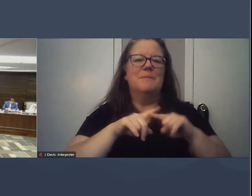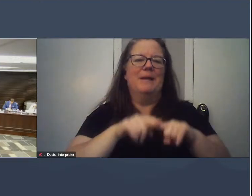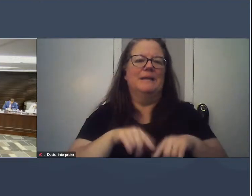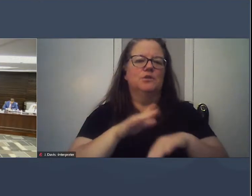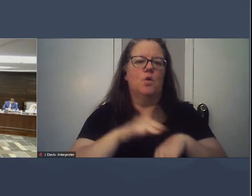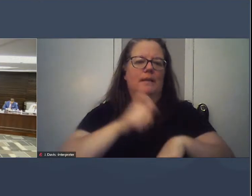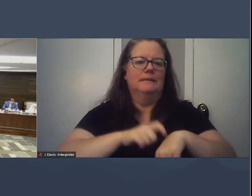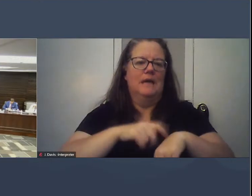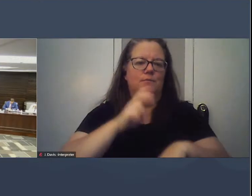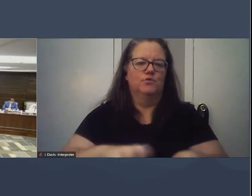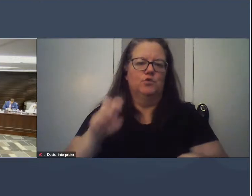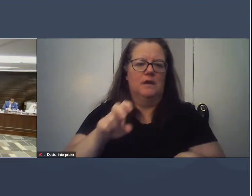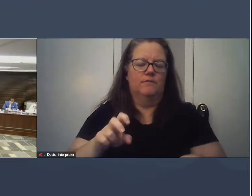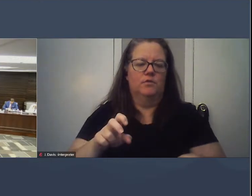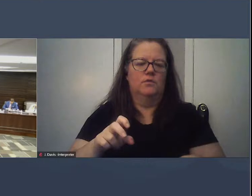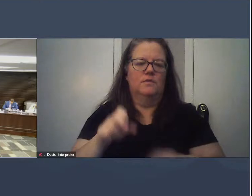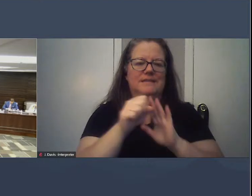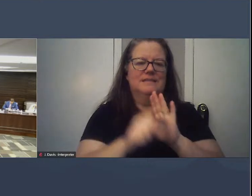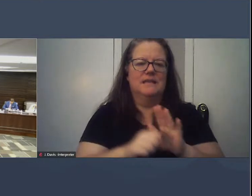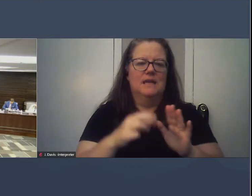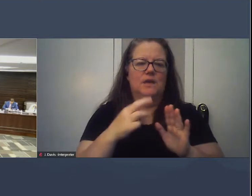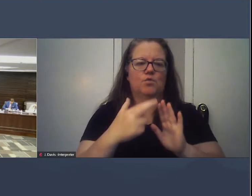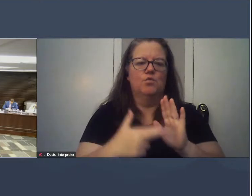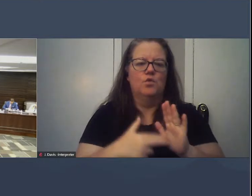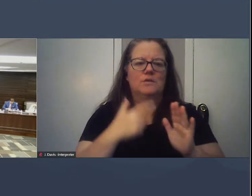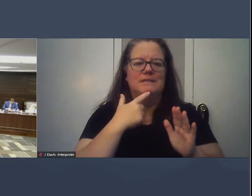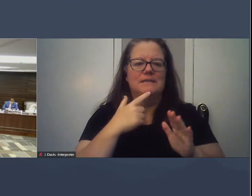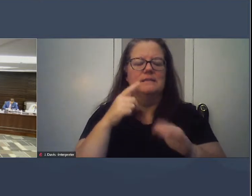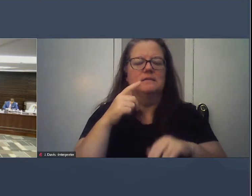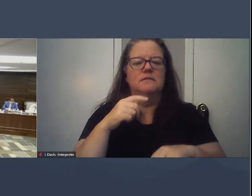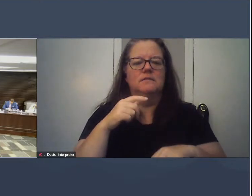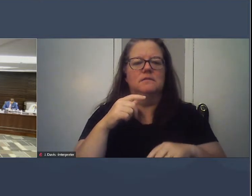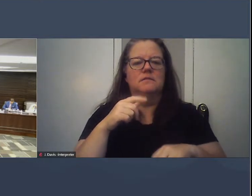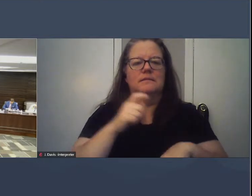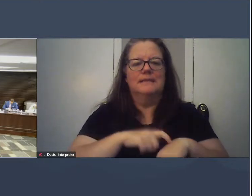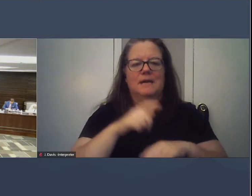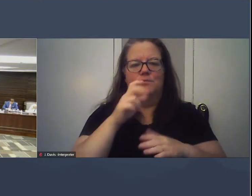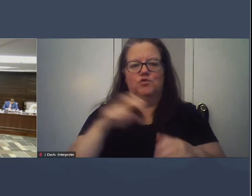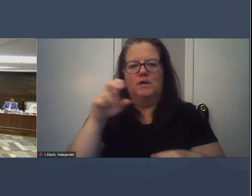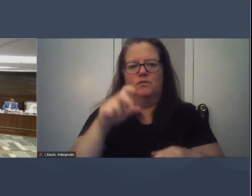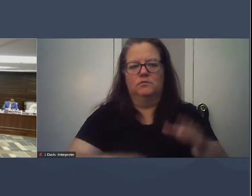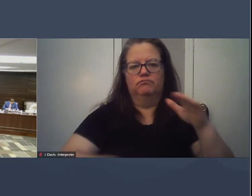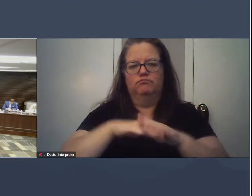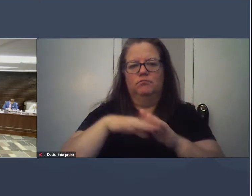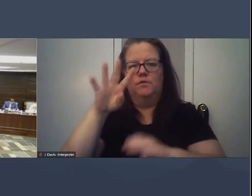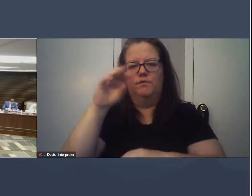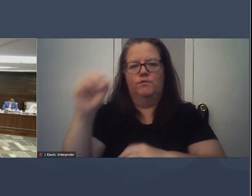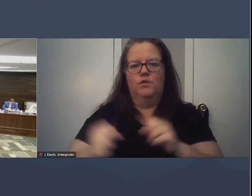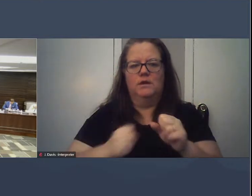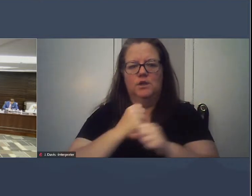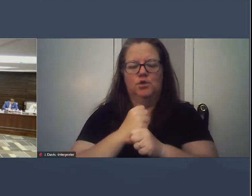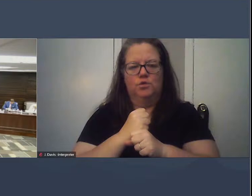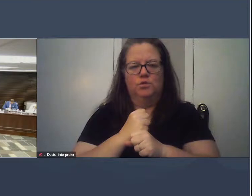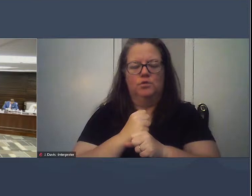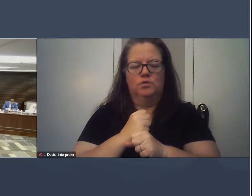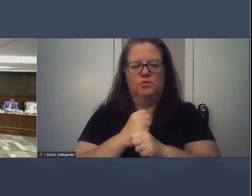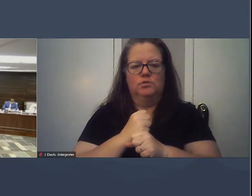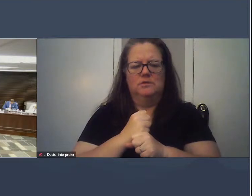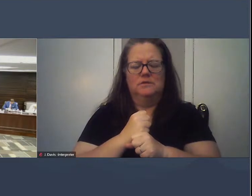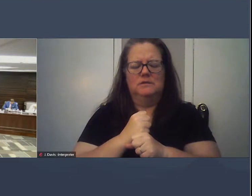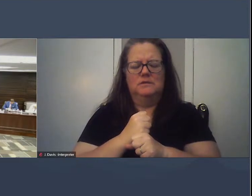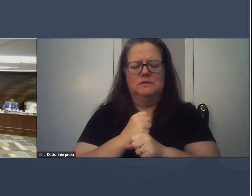state rule is 10 years, but in some well fields we actually have it greater, up to 40 years. 40 years. time of travel. You're talking, I don't